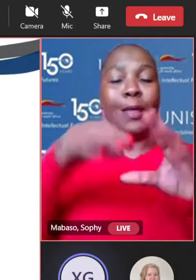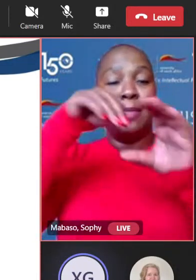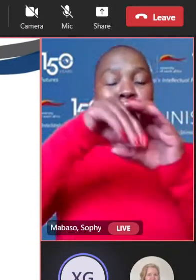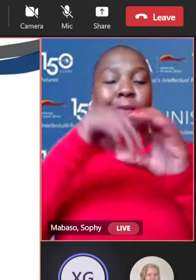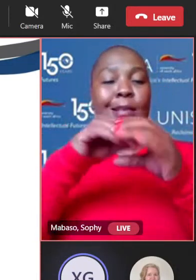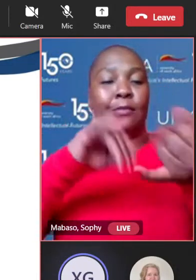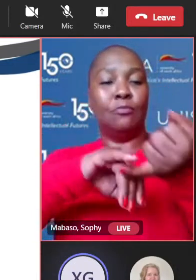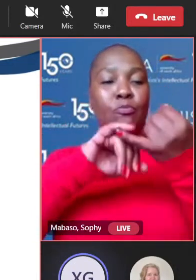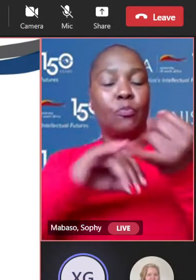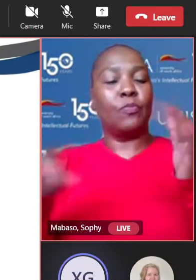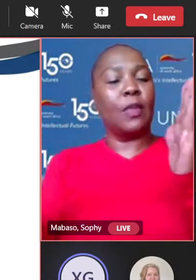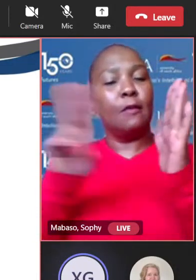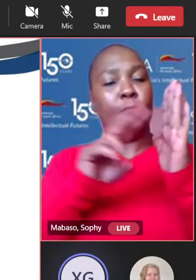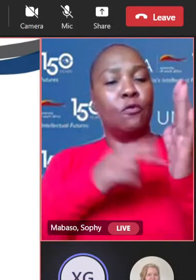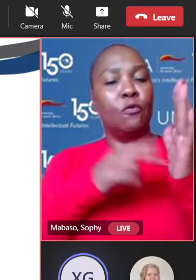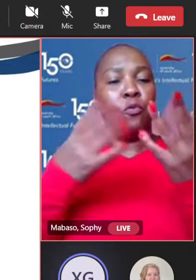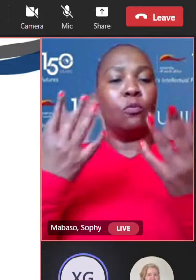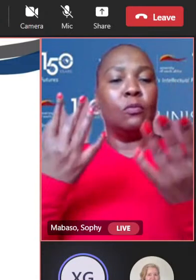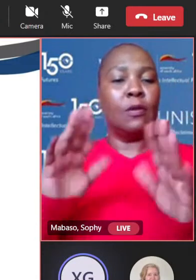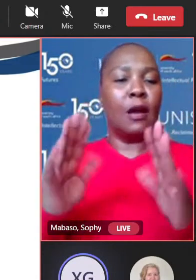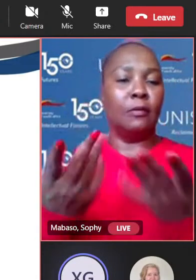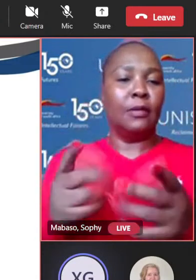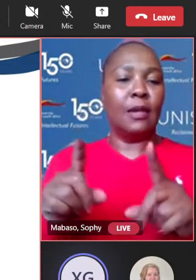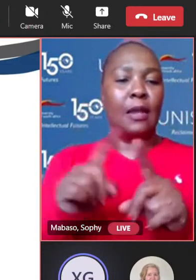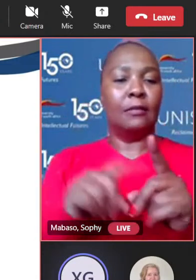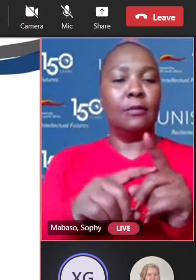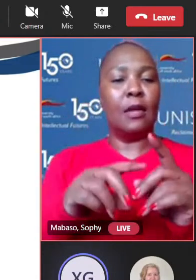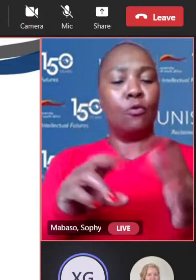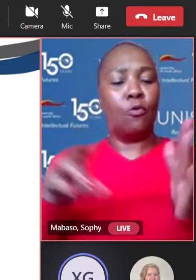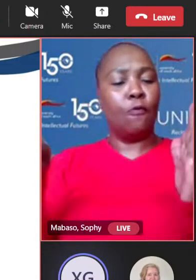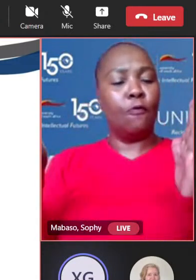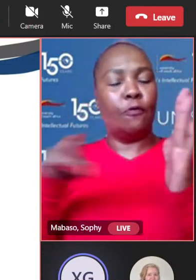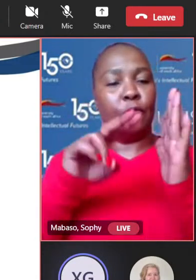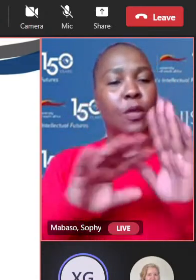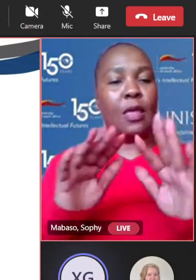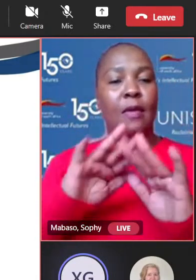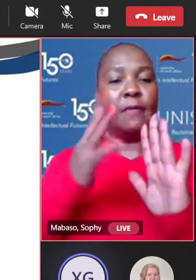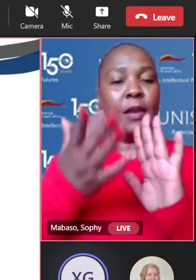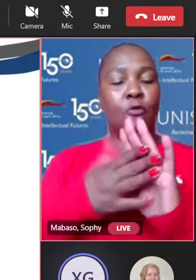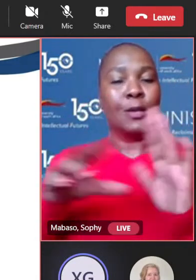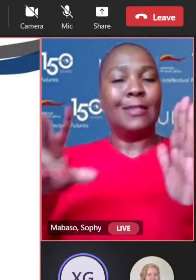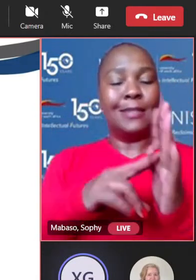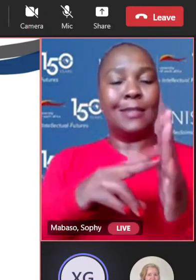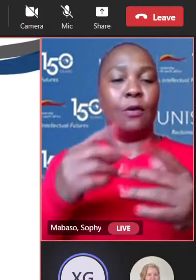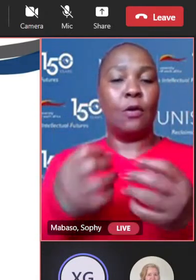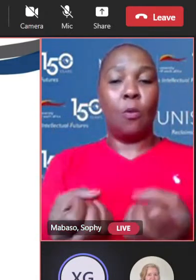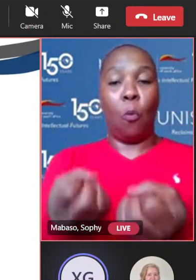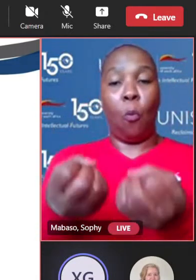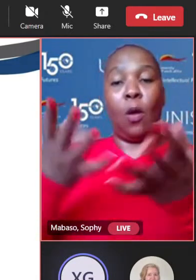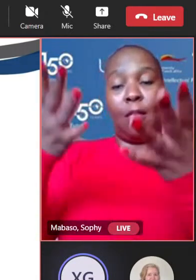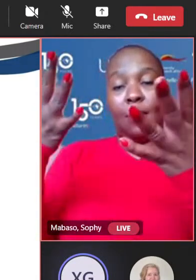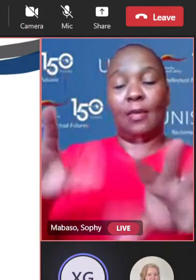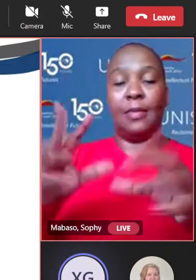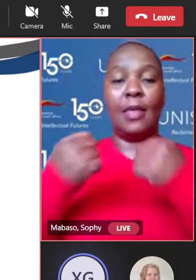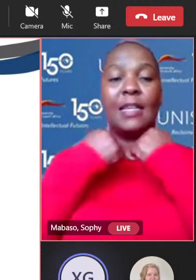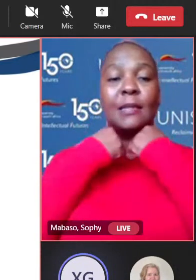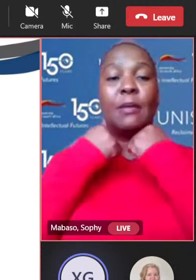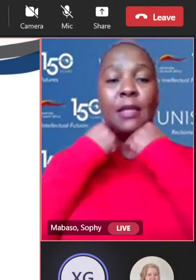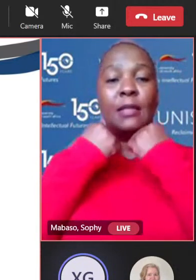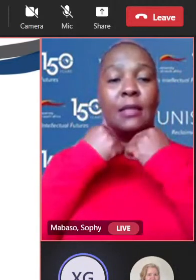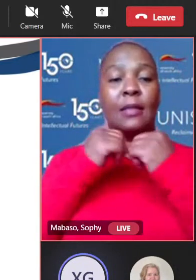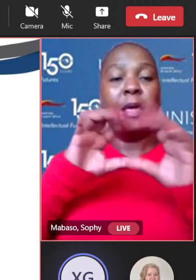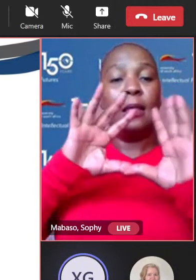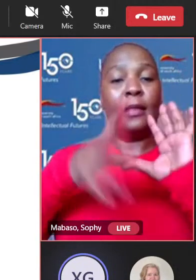view my grades like we just looked earlier on. Remember, you can only see your grades once you have submitted an assignment and it has been